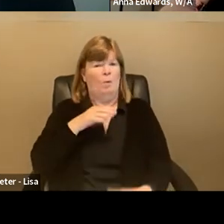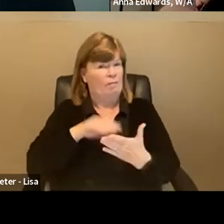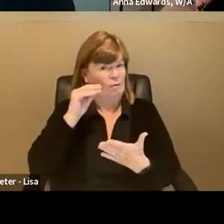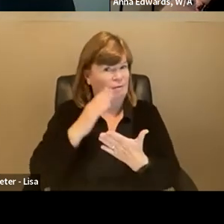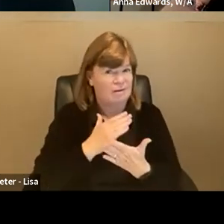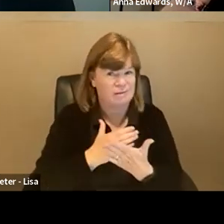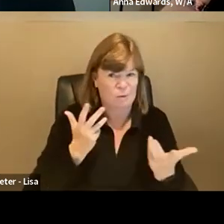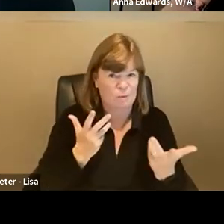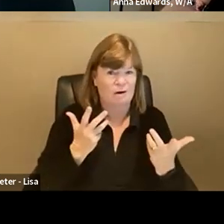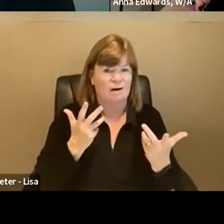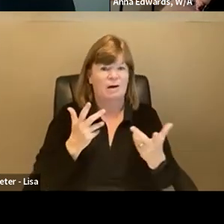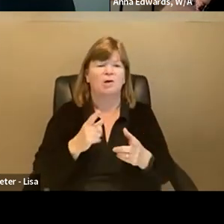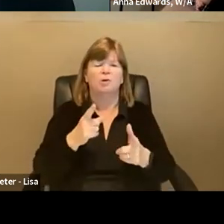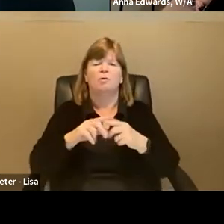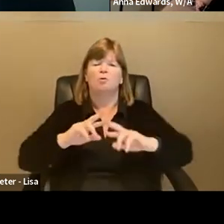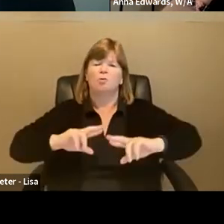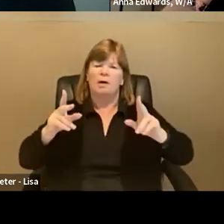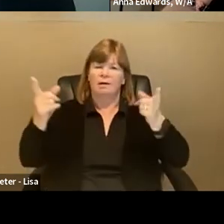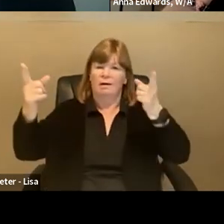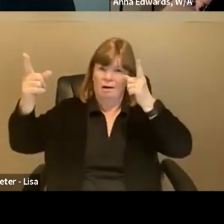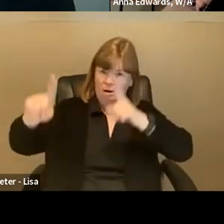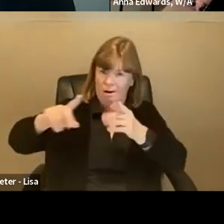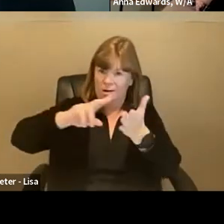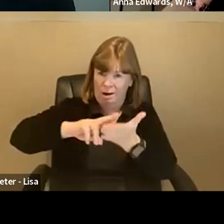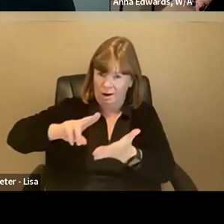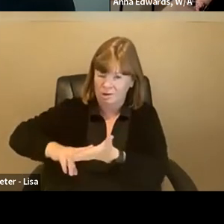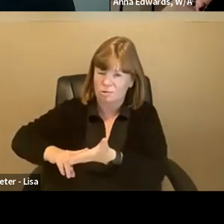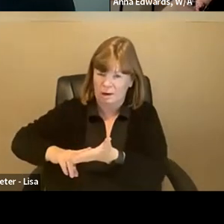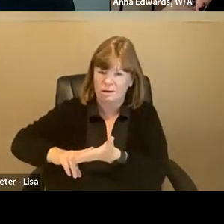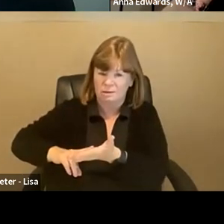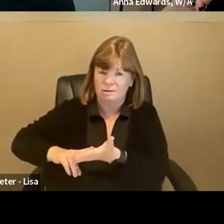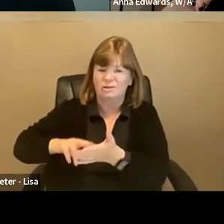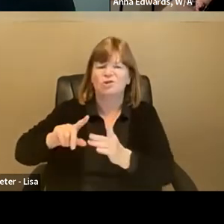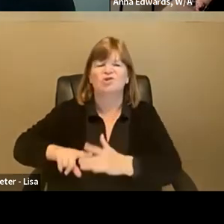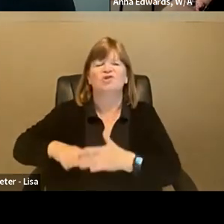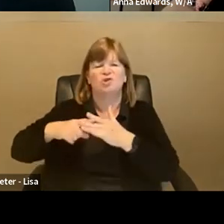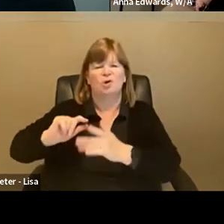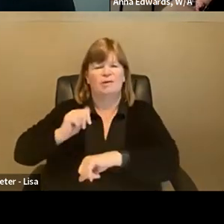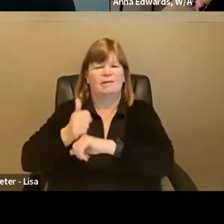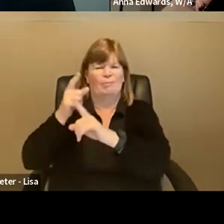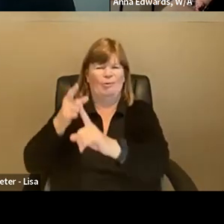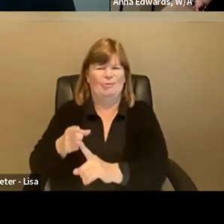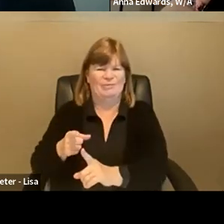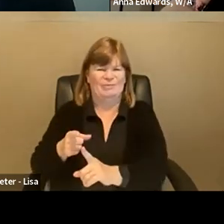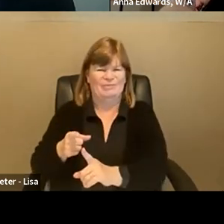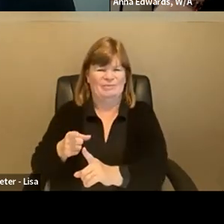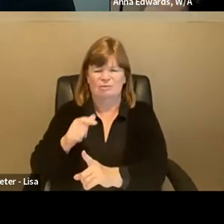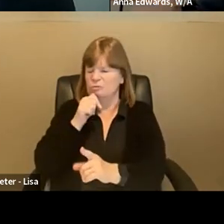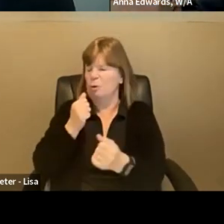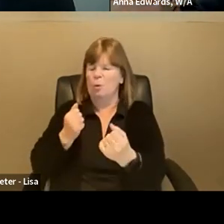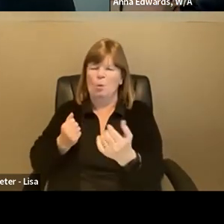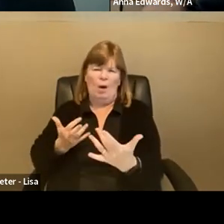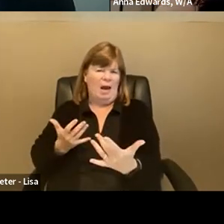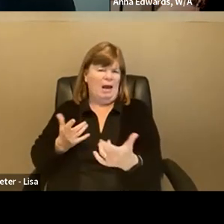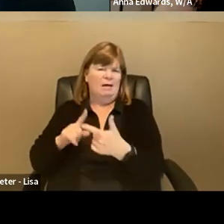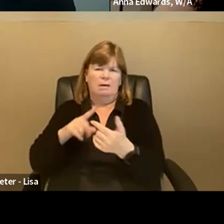is as soon as you go into a contract with your solution providers, start setting your goals, right? Don't wait until the